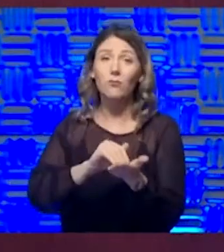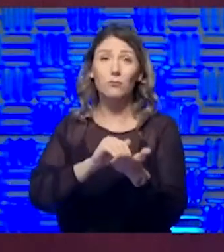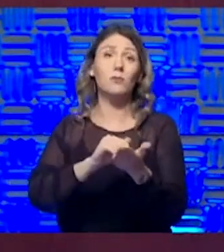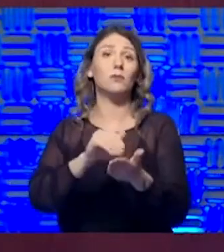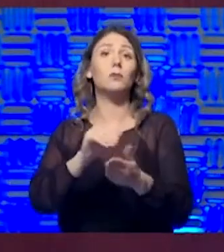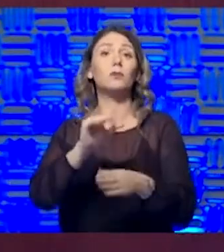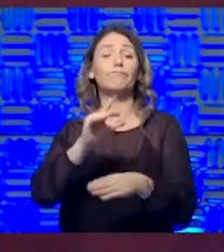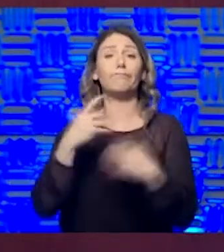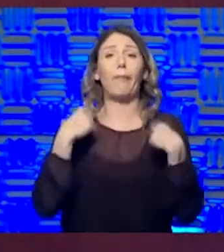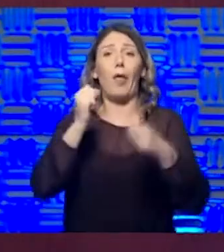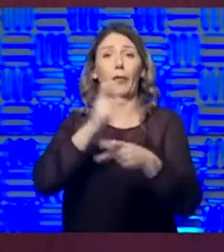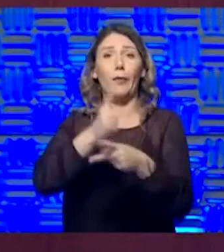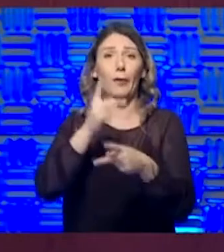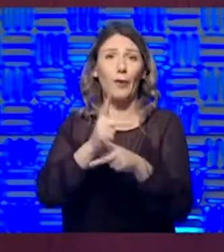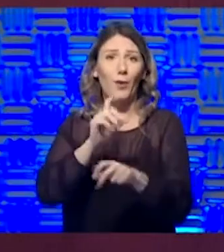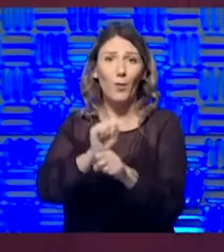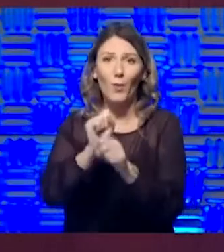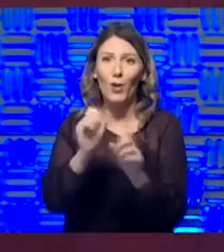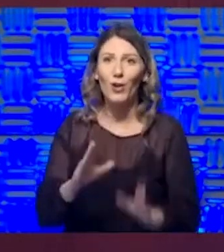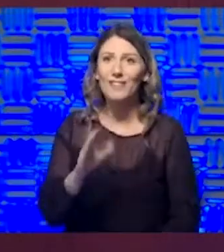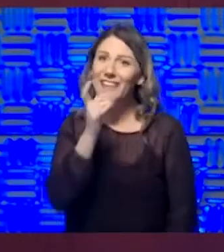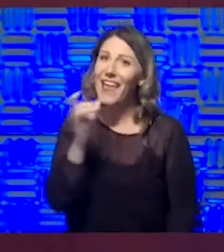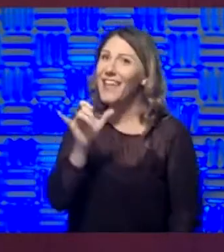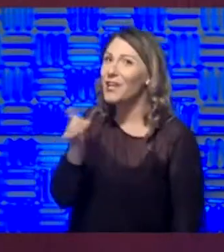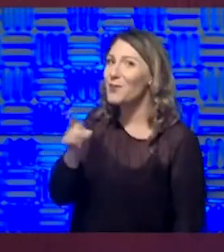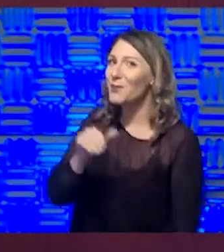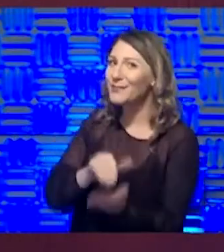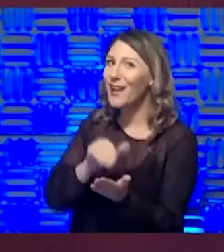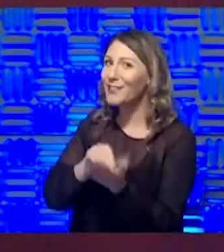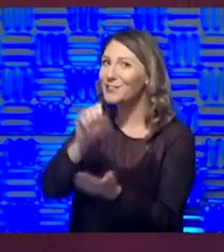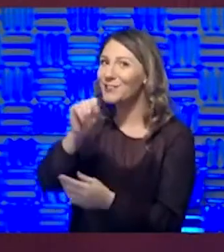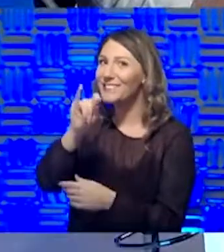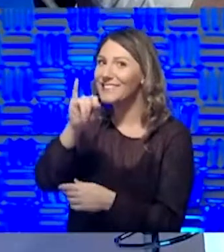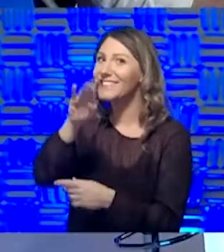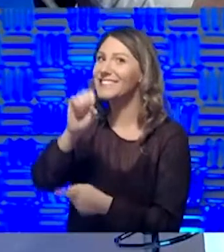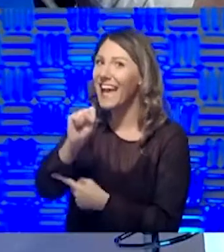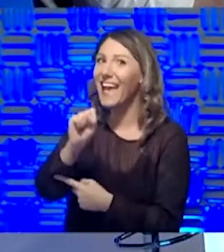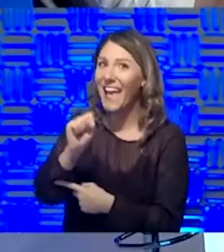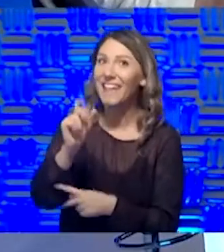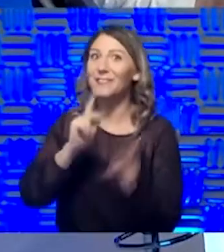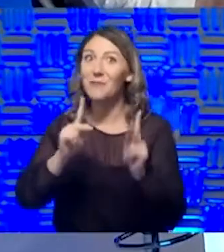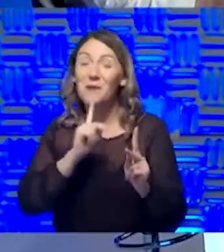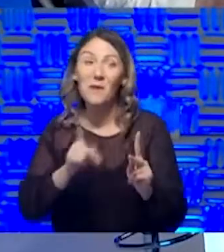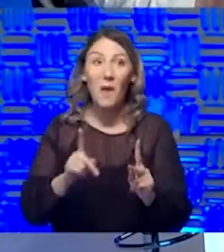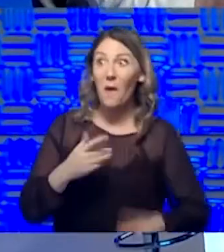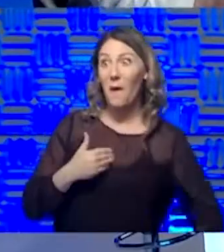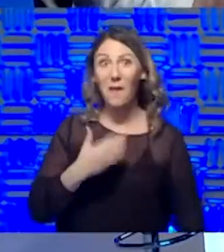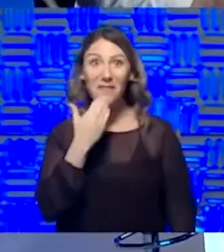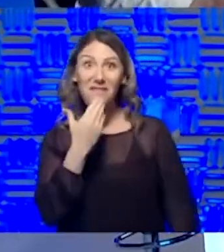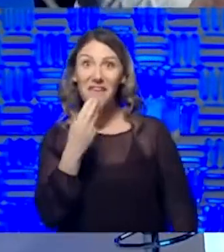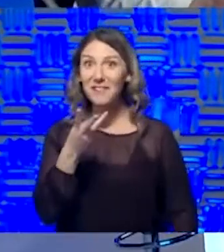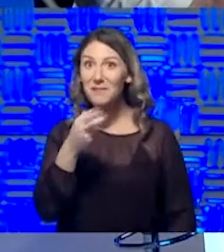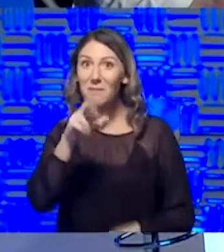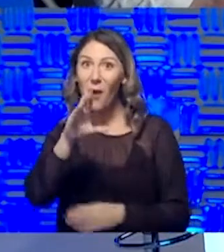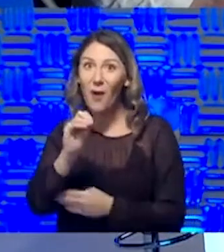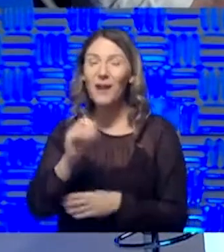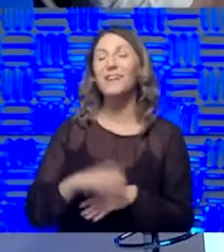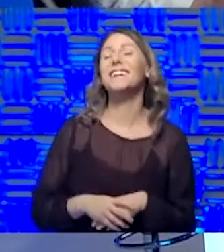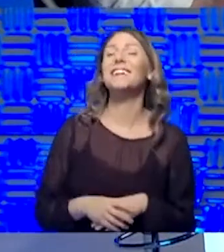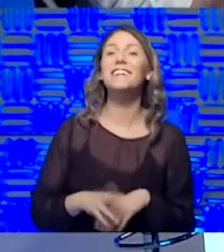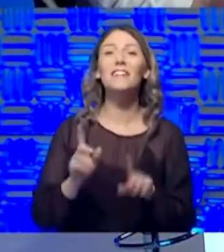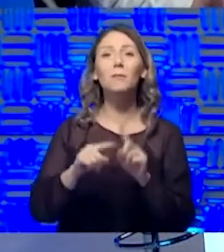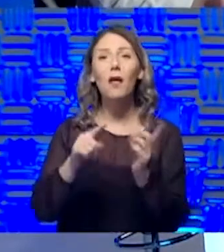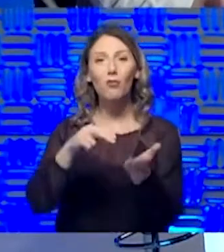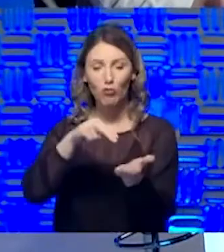healthcare workers, we don't mean about you, Dr. Stites. Yeah, mean people are really doing the work. Is that what you're saying, Mario? Thanks a lot for that, brother. We mean about